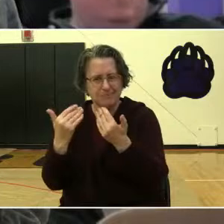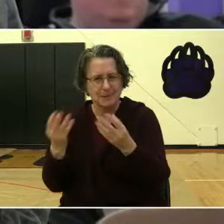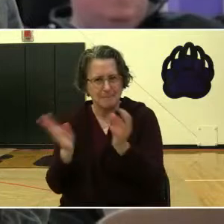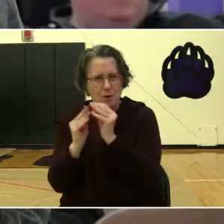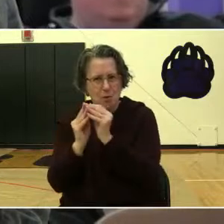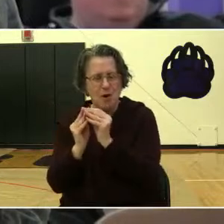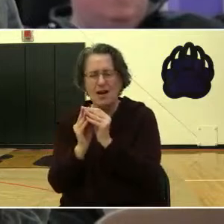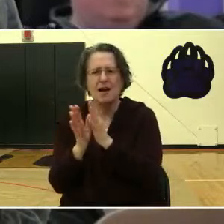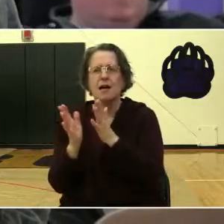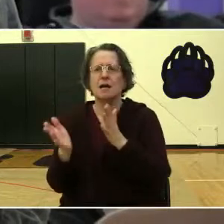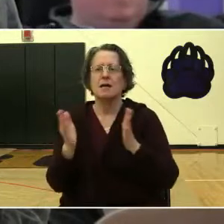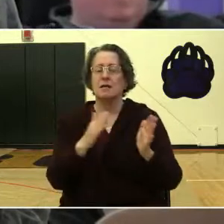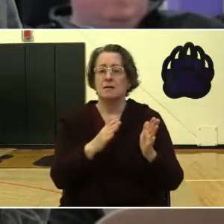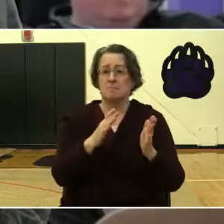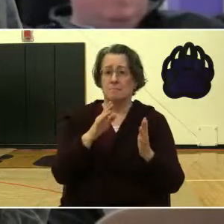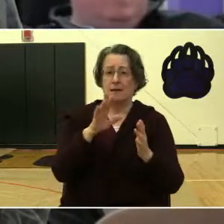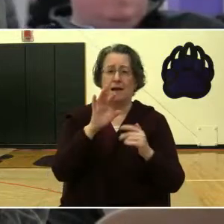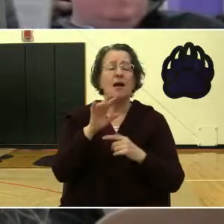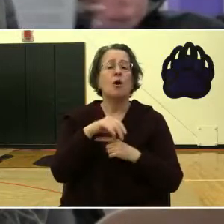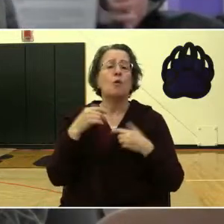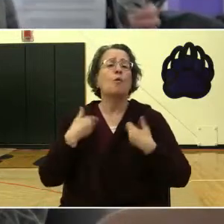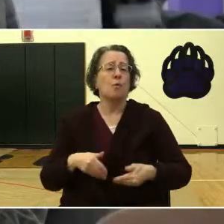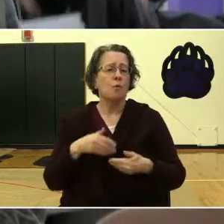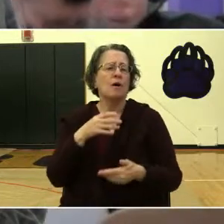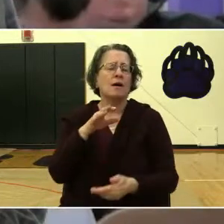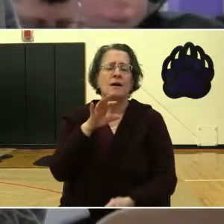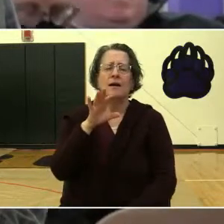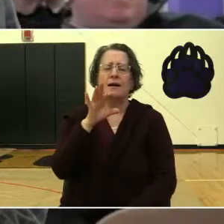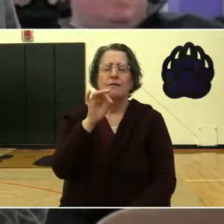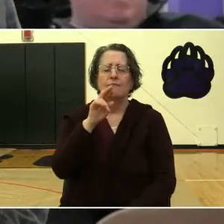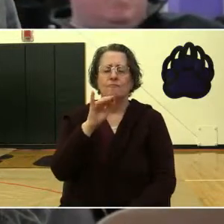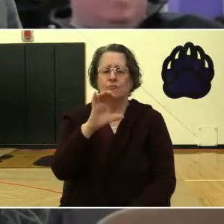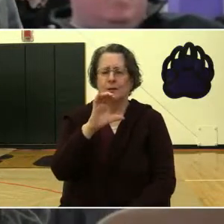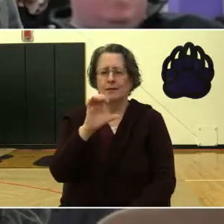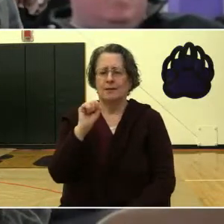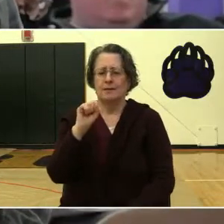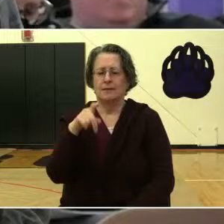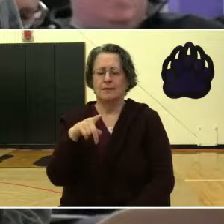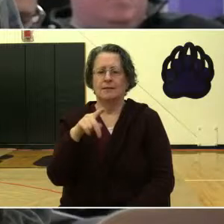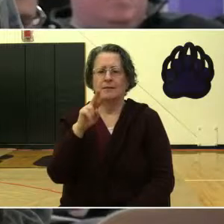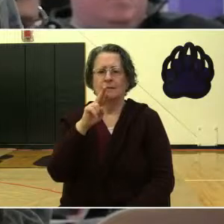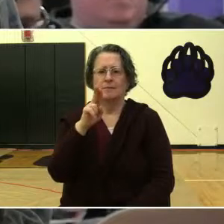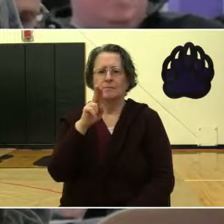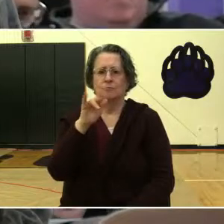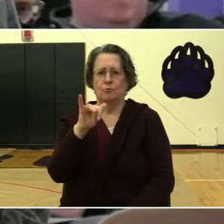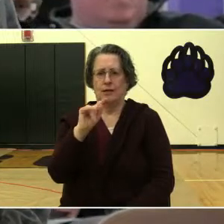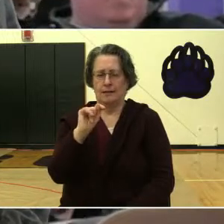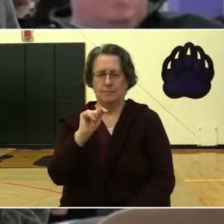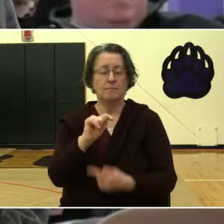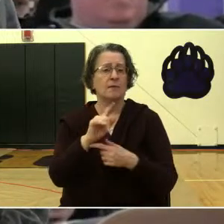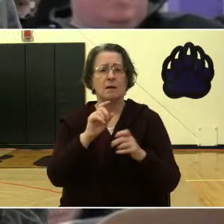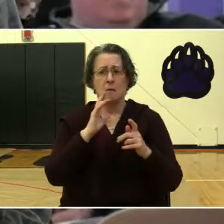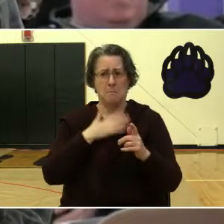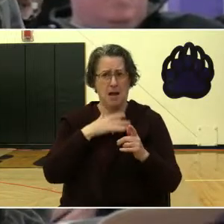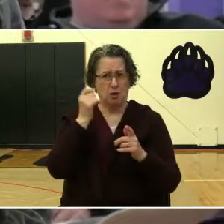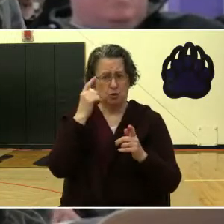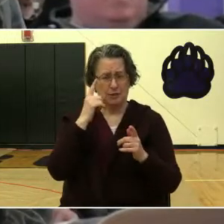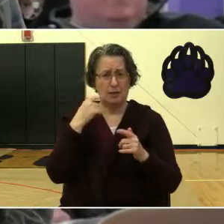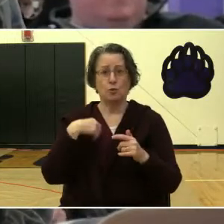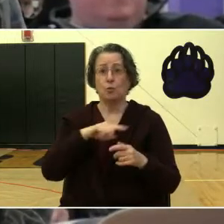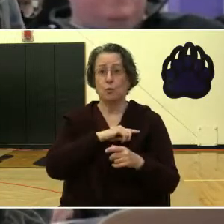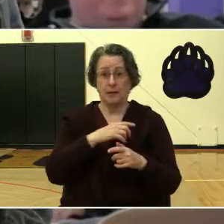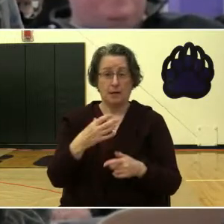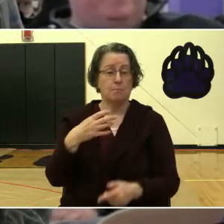to uh have the opportunity to appeal list after which if uh the